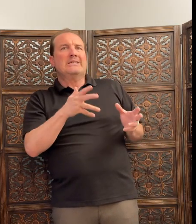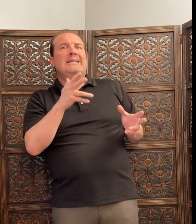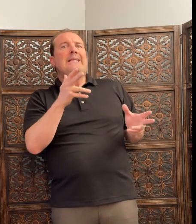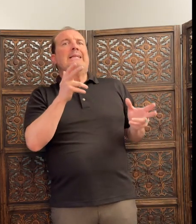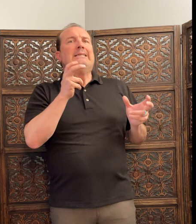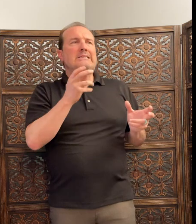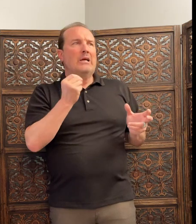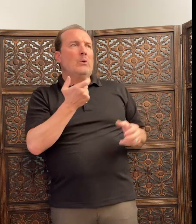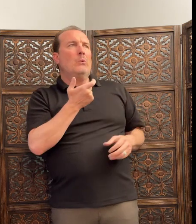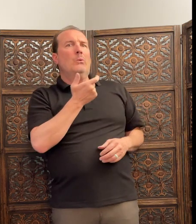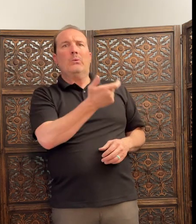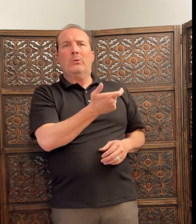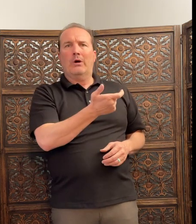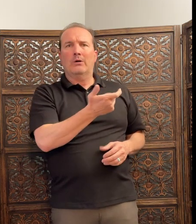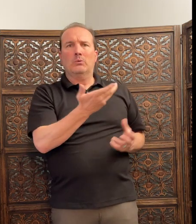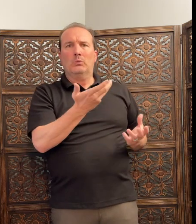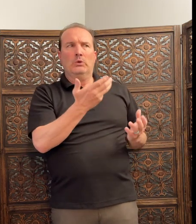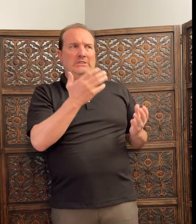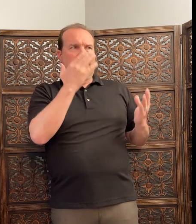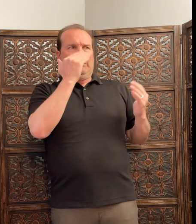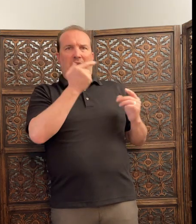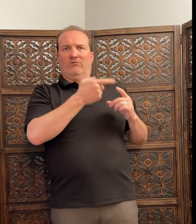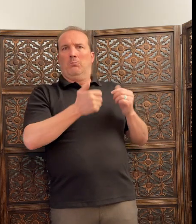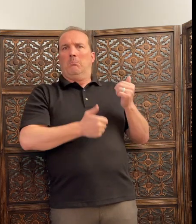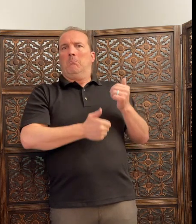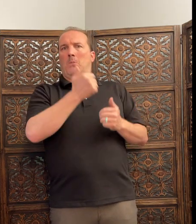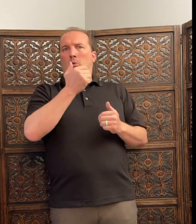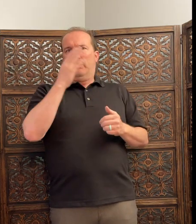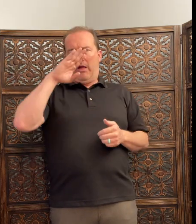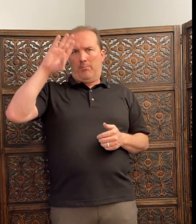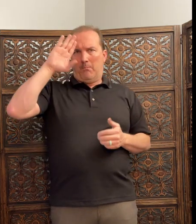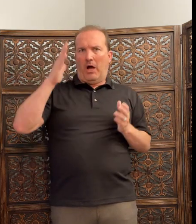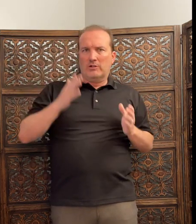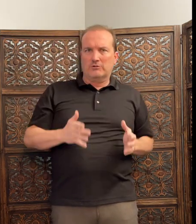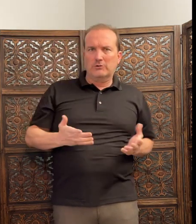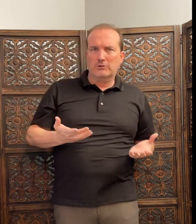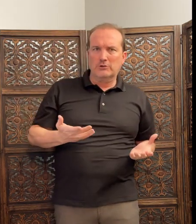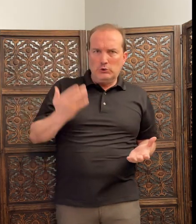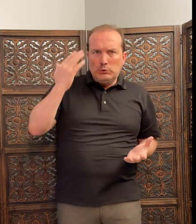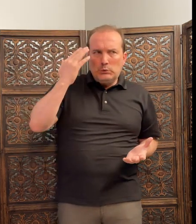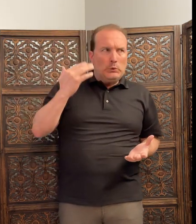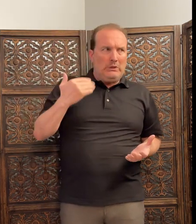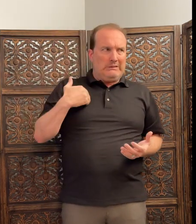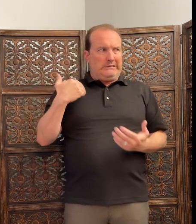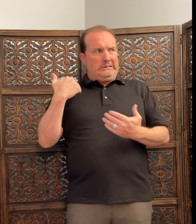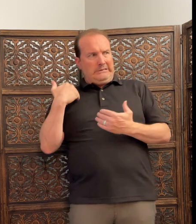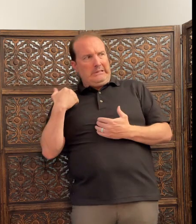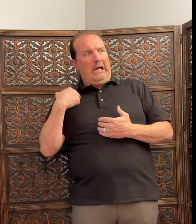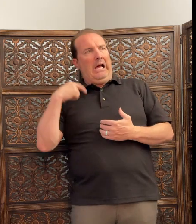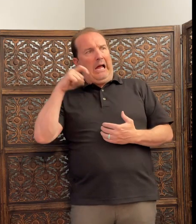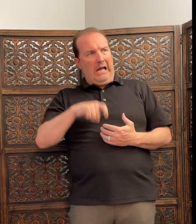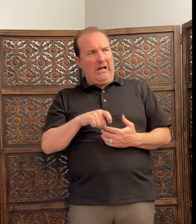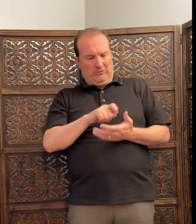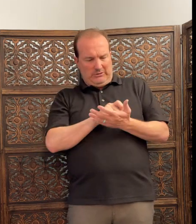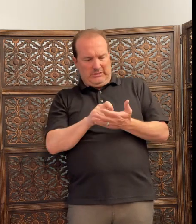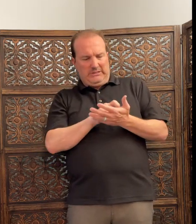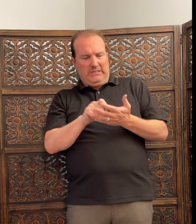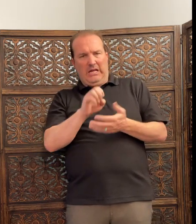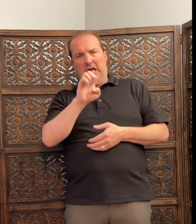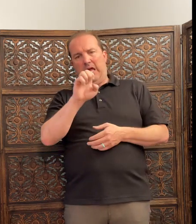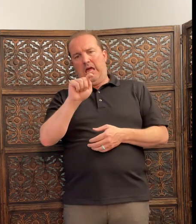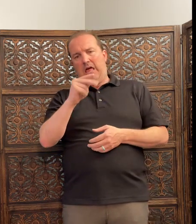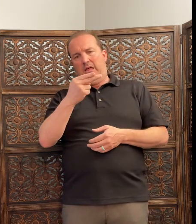she couldn't merely listen and watch like what was expected of most anthropologists. She knew she needed to be